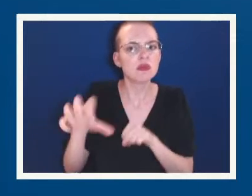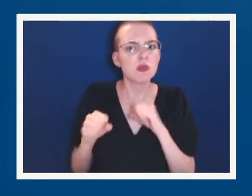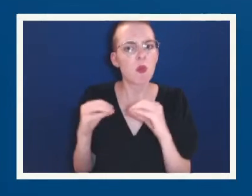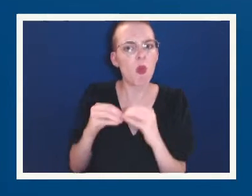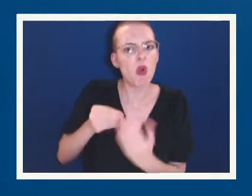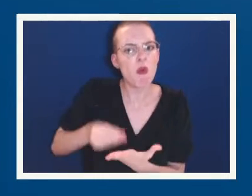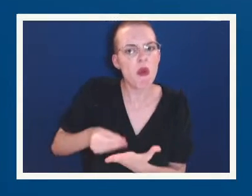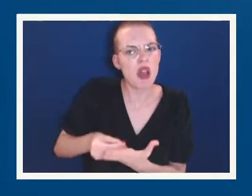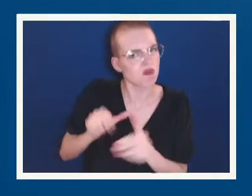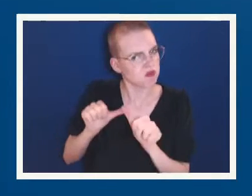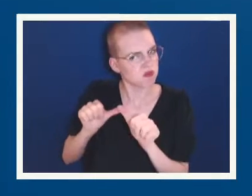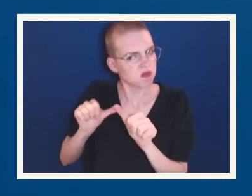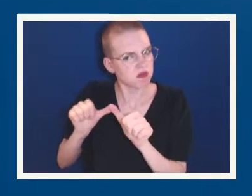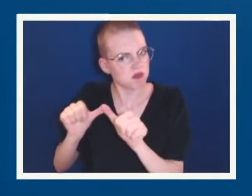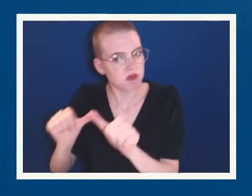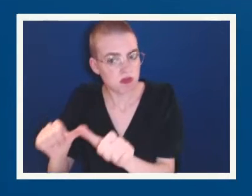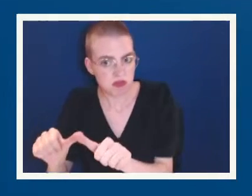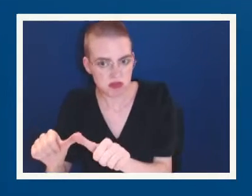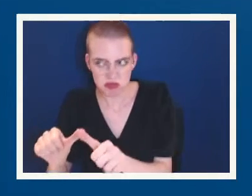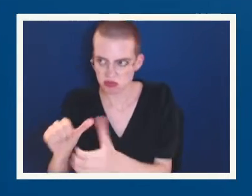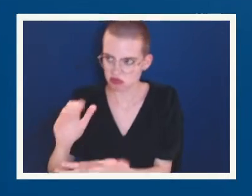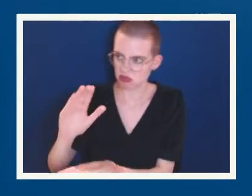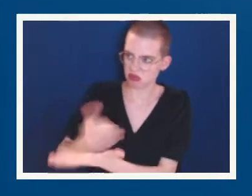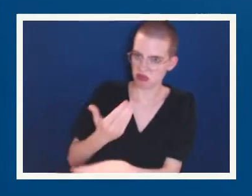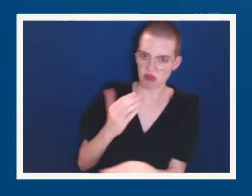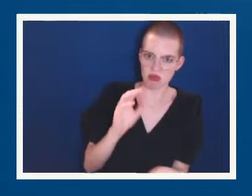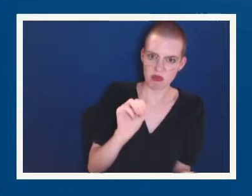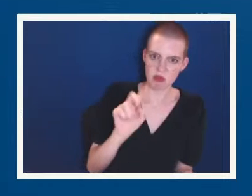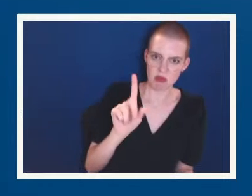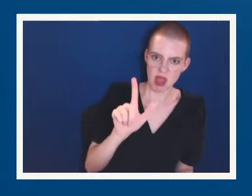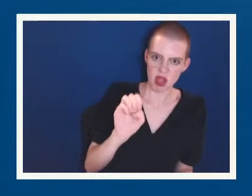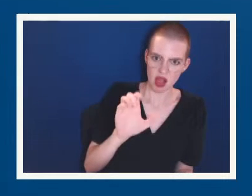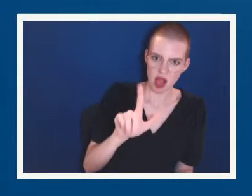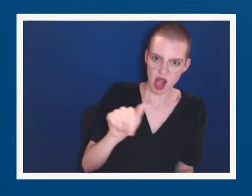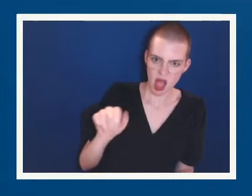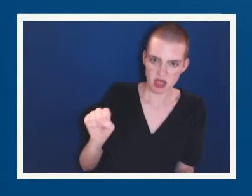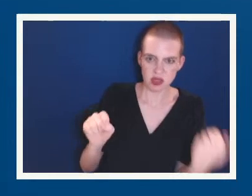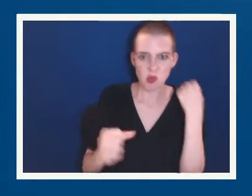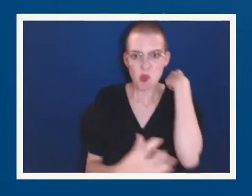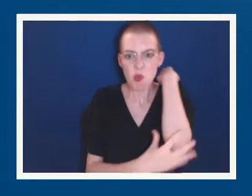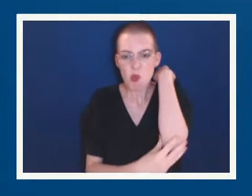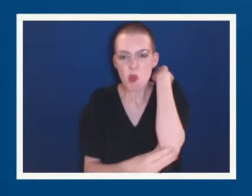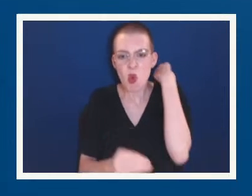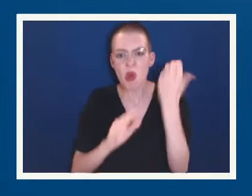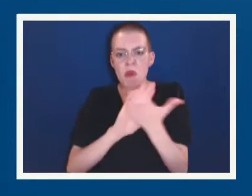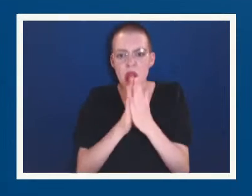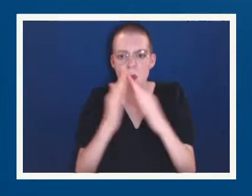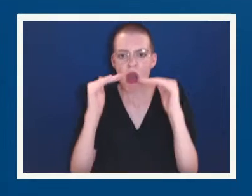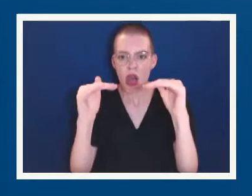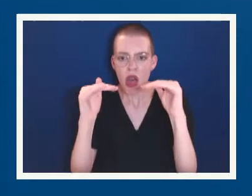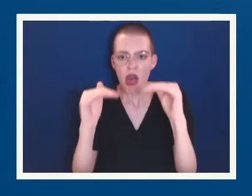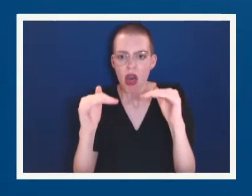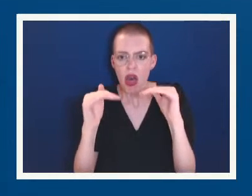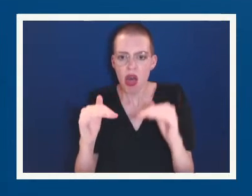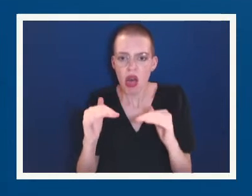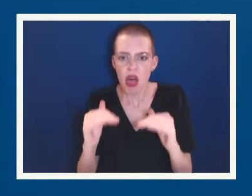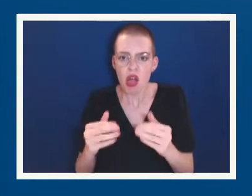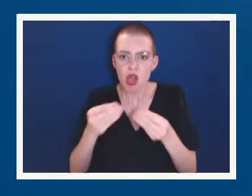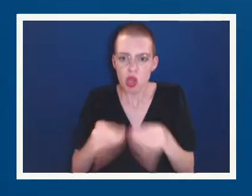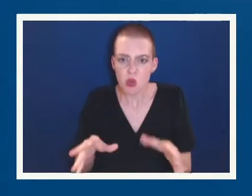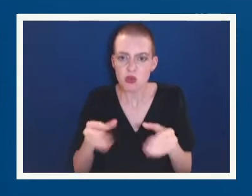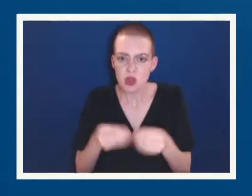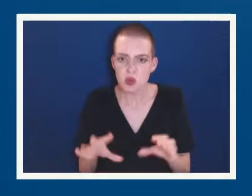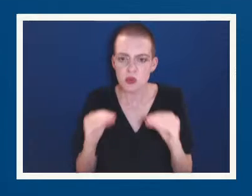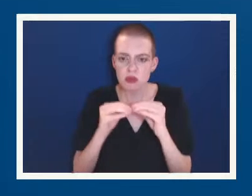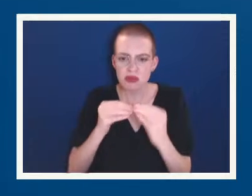middle class gets stiffed. The poor get poorer under their policy. You saw what happened last time under my predecessor.